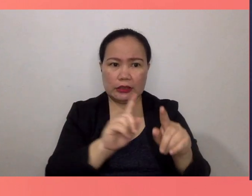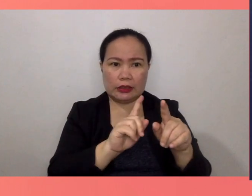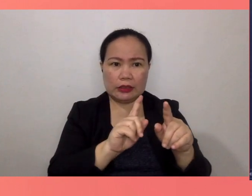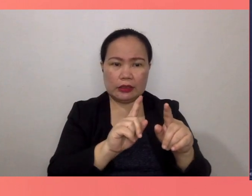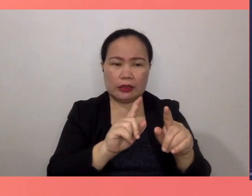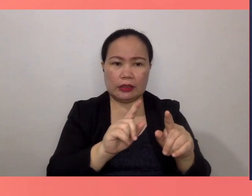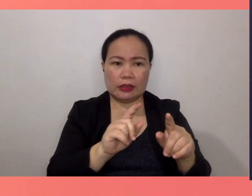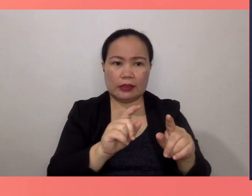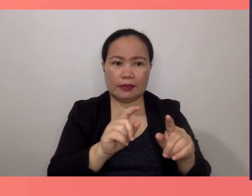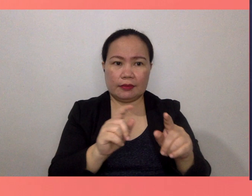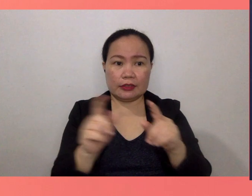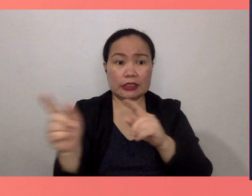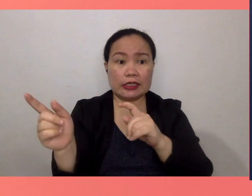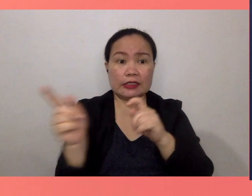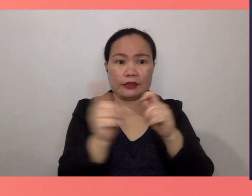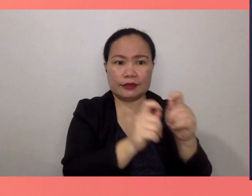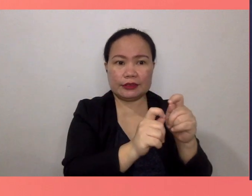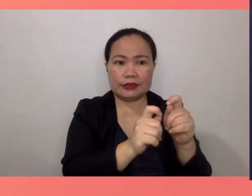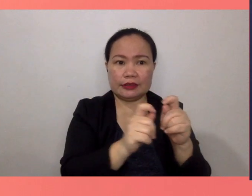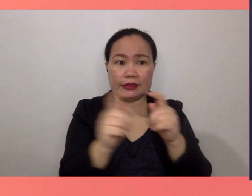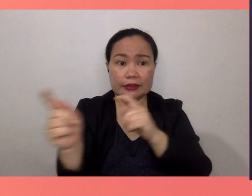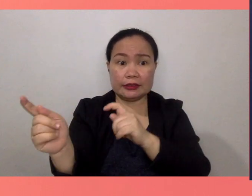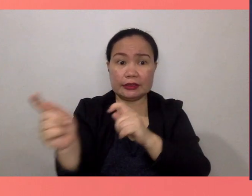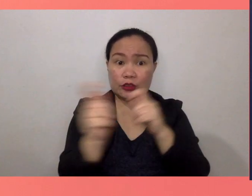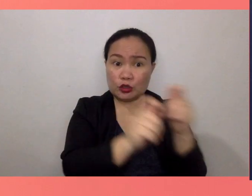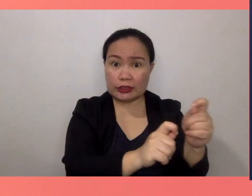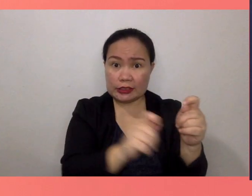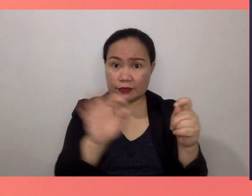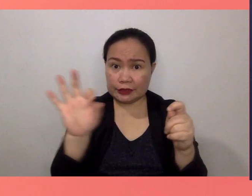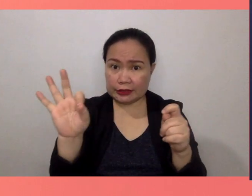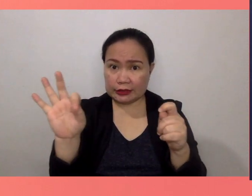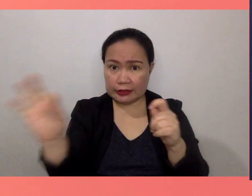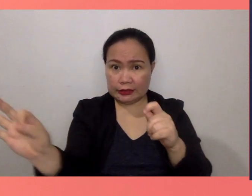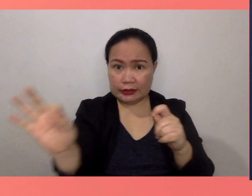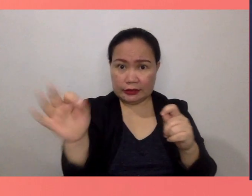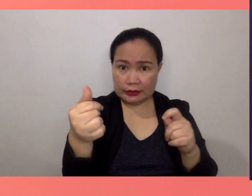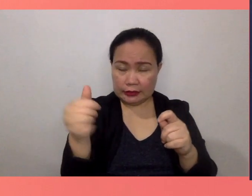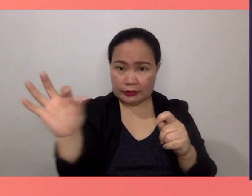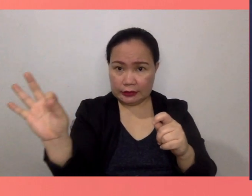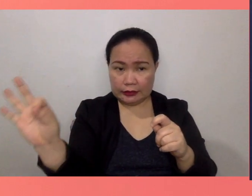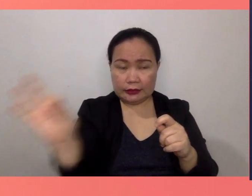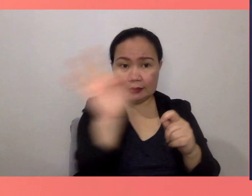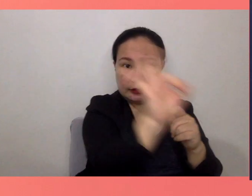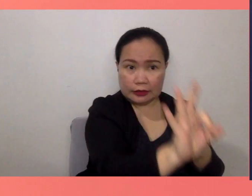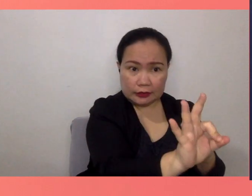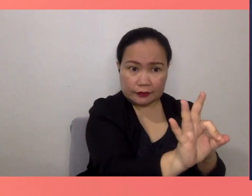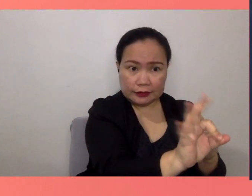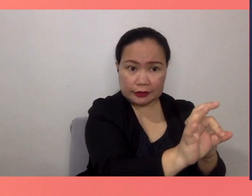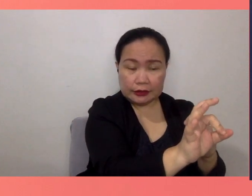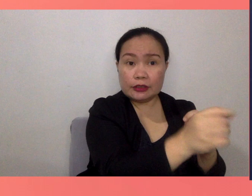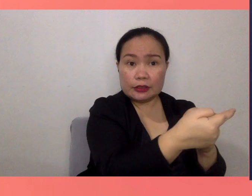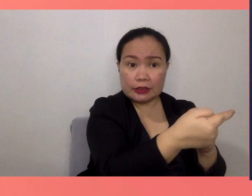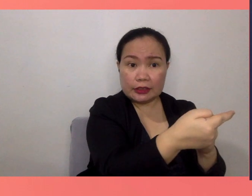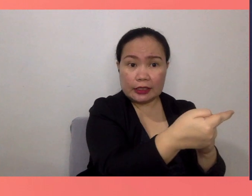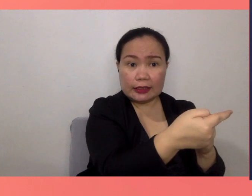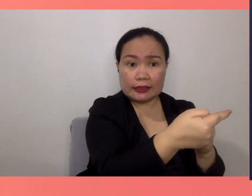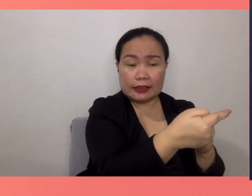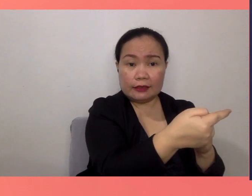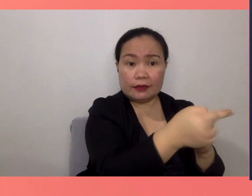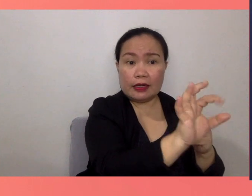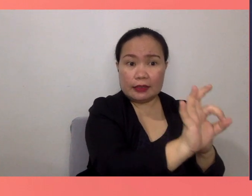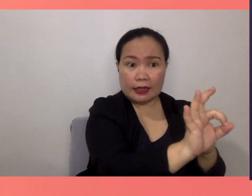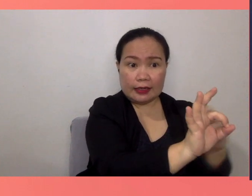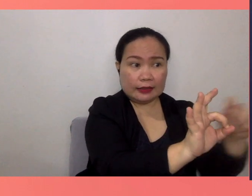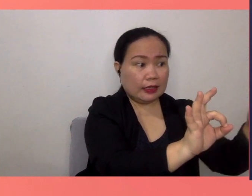So, i-ano natin, no? I-squared natin yung radical natin. So, squared both